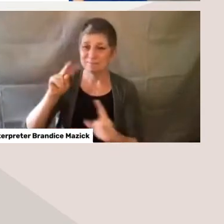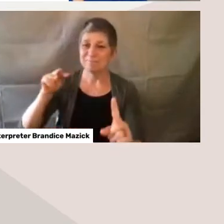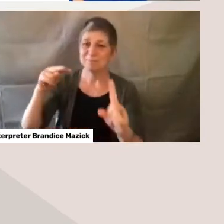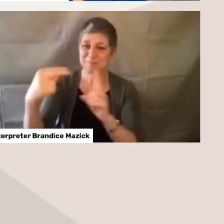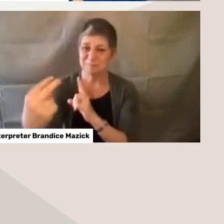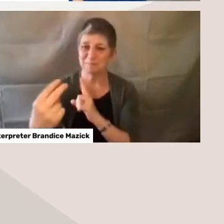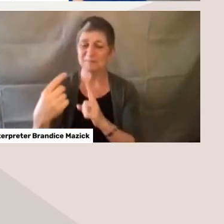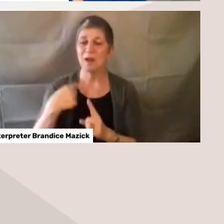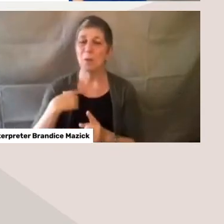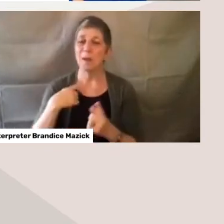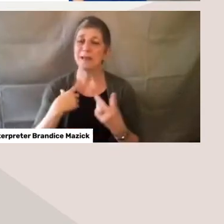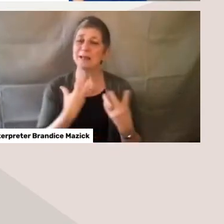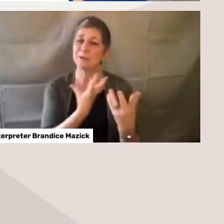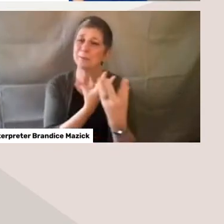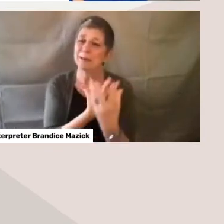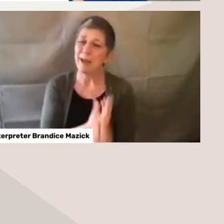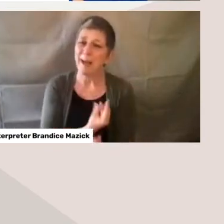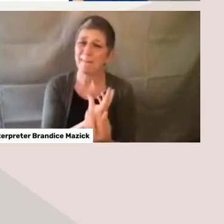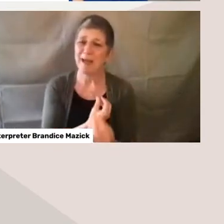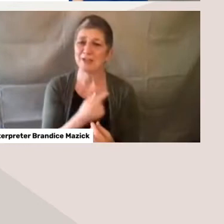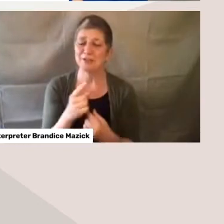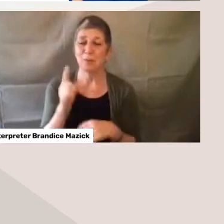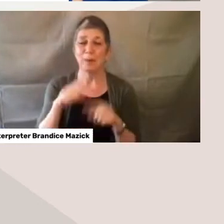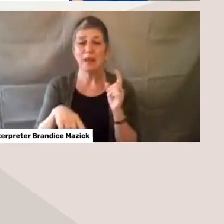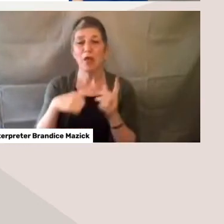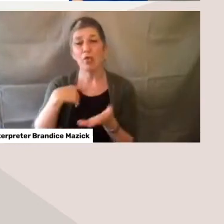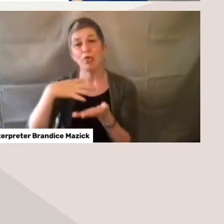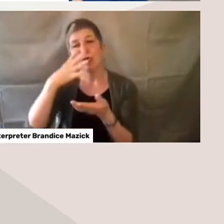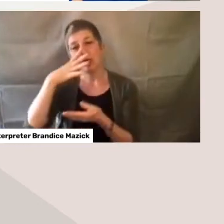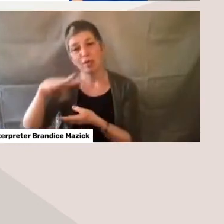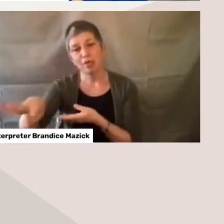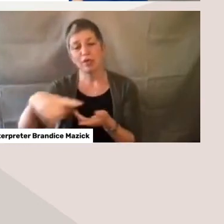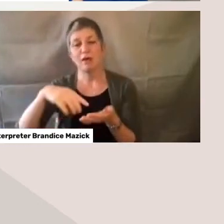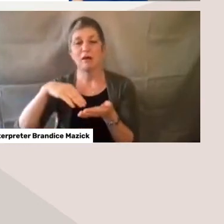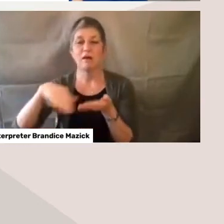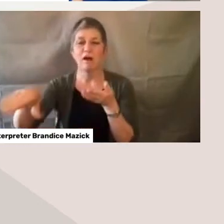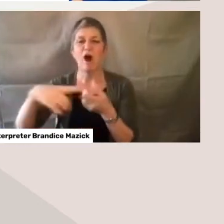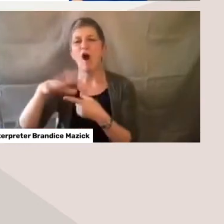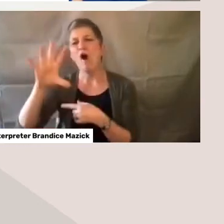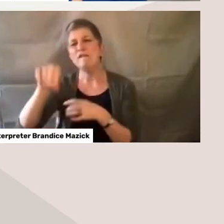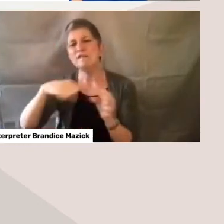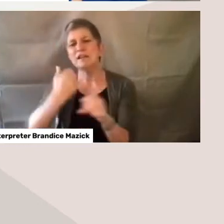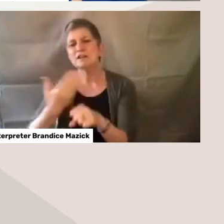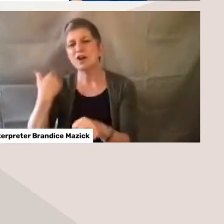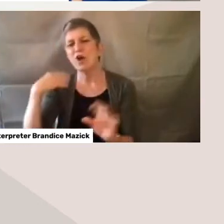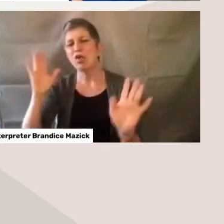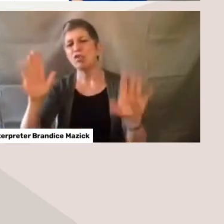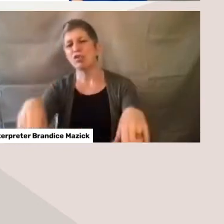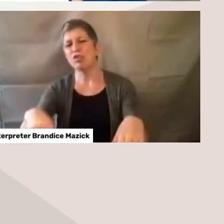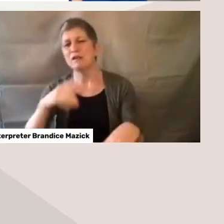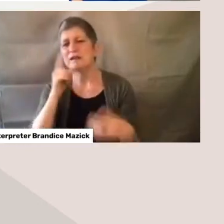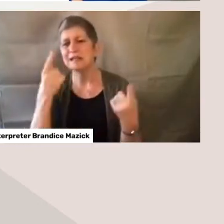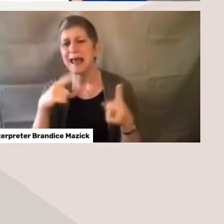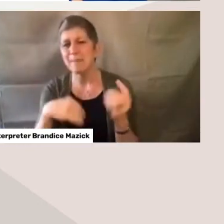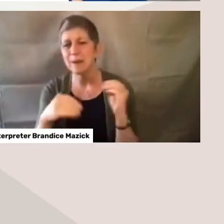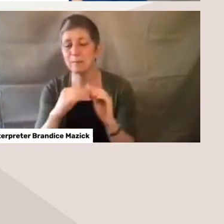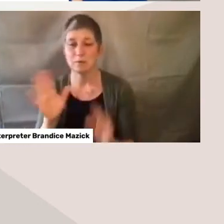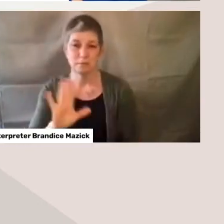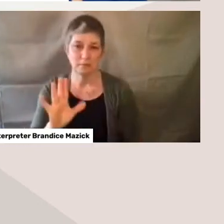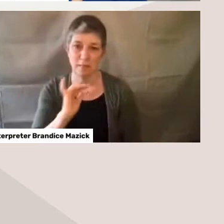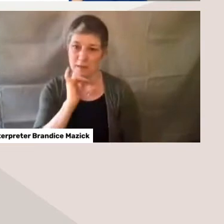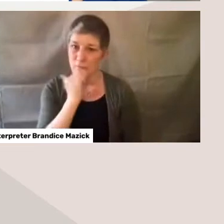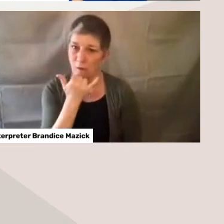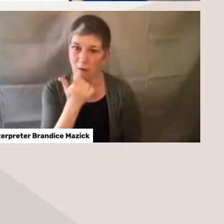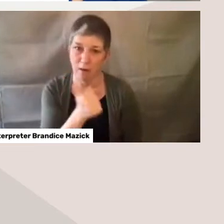to be compassionate toward that. We cannot dismiss that. We cannot say, well, this was 50 years ago, this doesn't happen now. This is the wrong